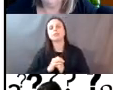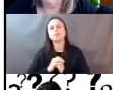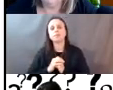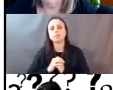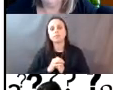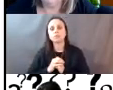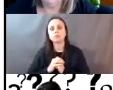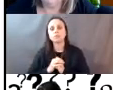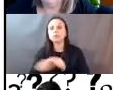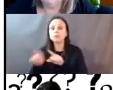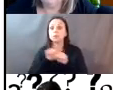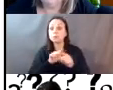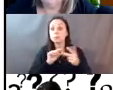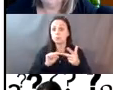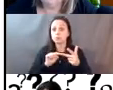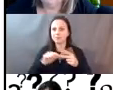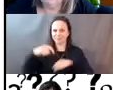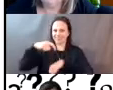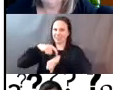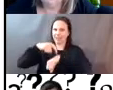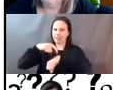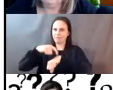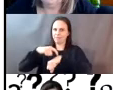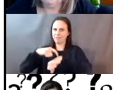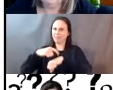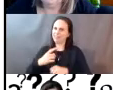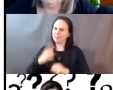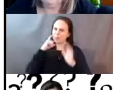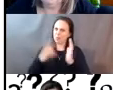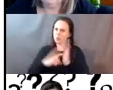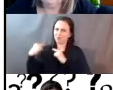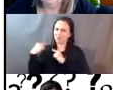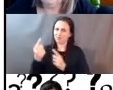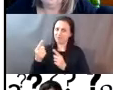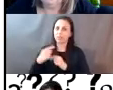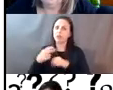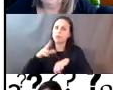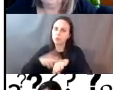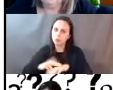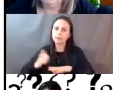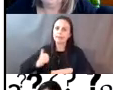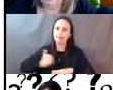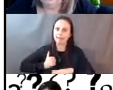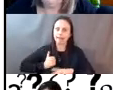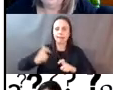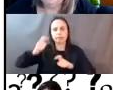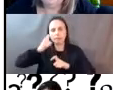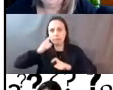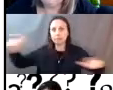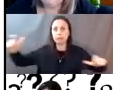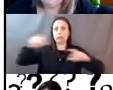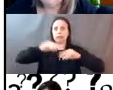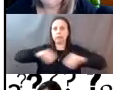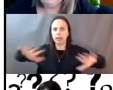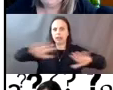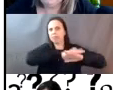But also the time. I find, because of course Canada is this massive landscape and you want people